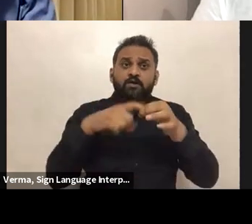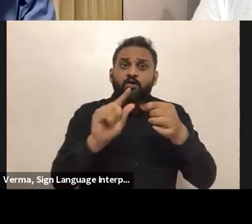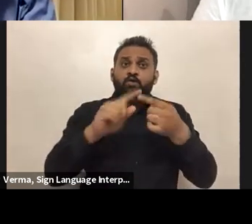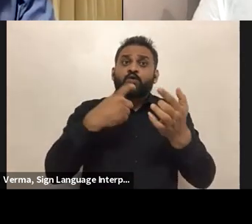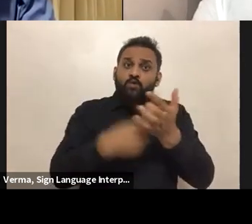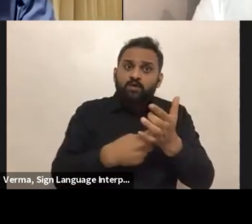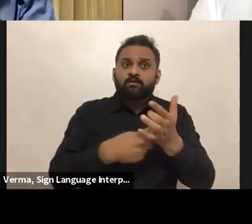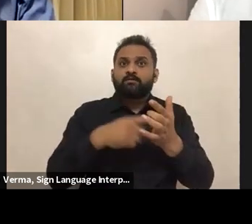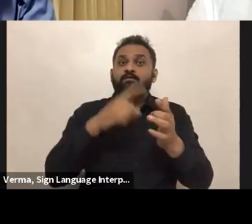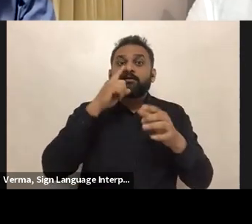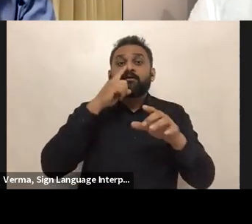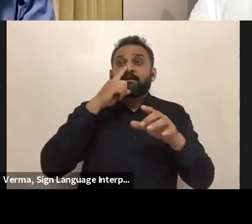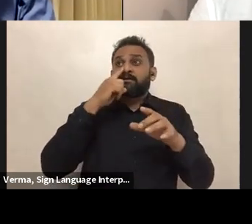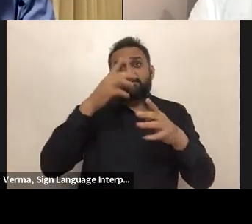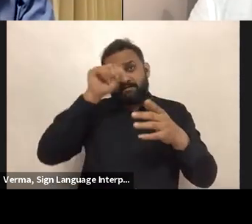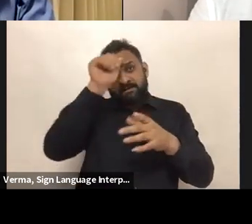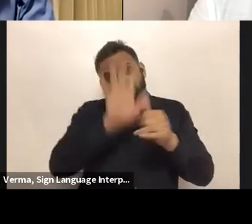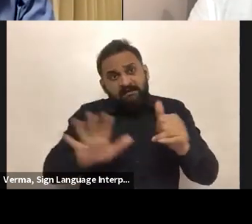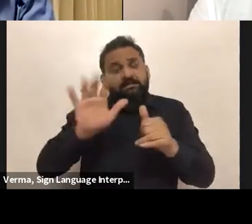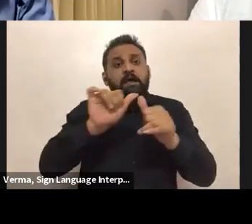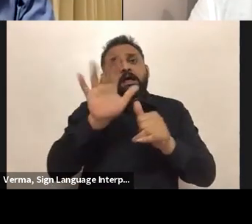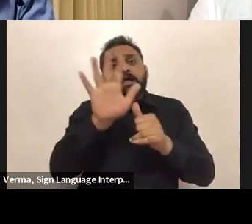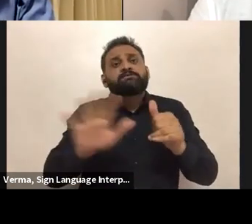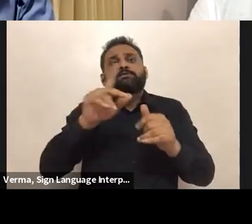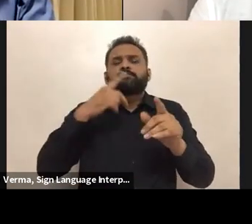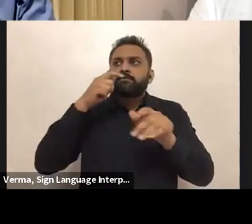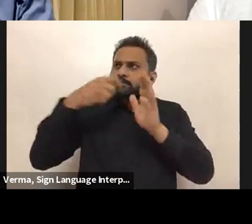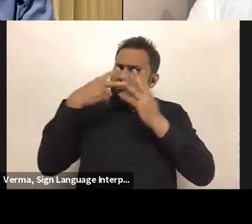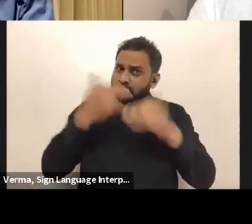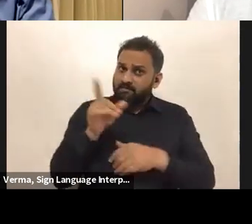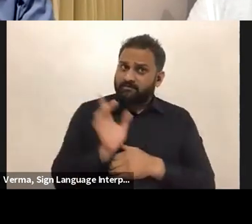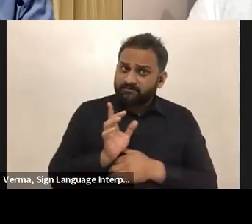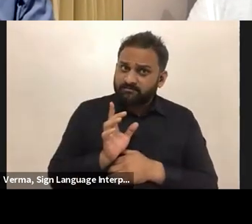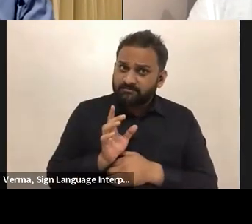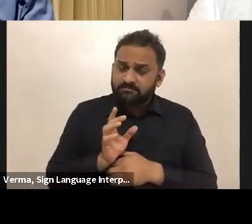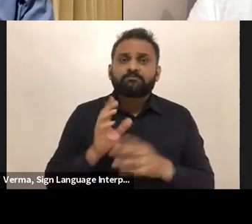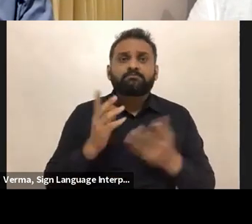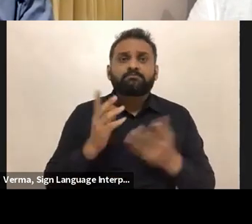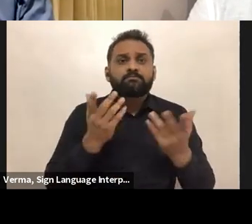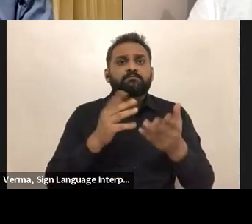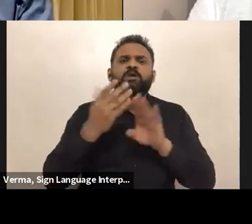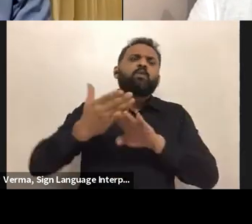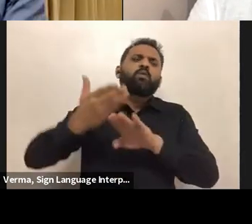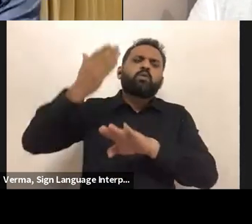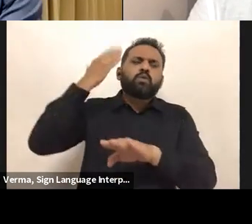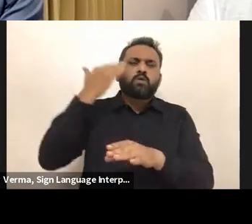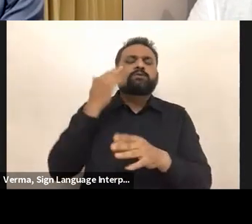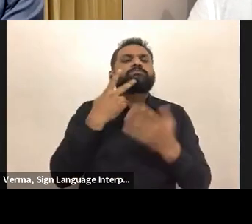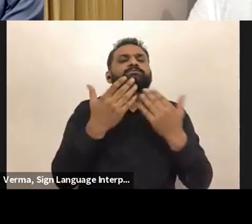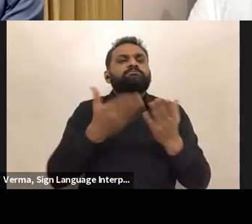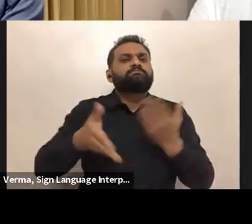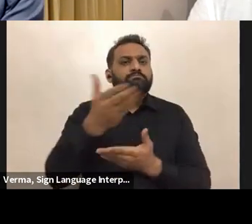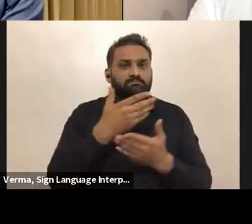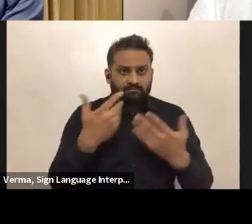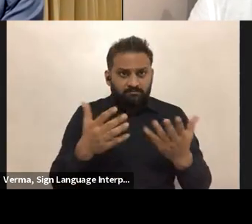we've seen a film? We've never really seen a film. In Indian cinema, um, when was the last time we had seen a progressive